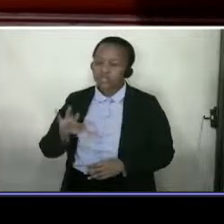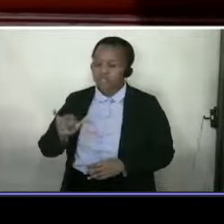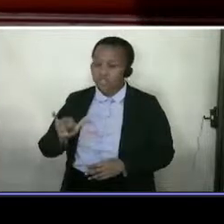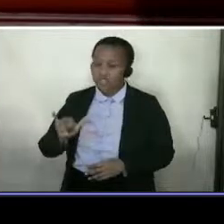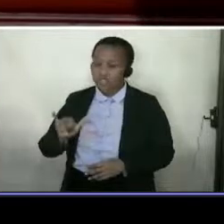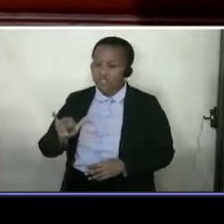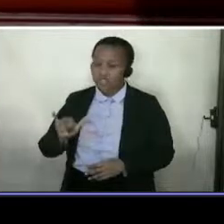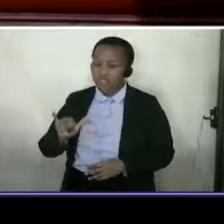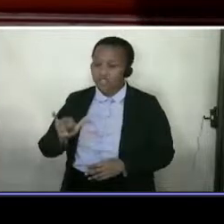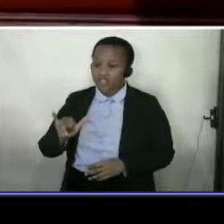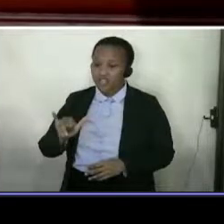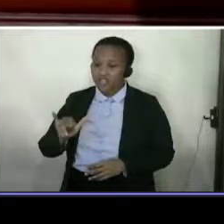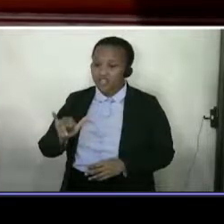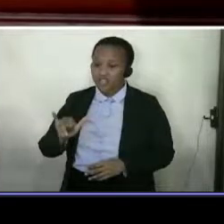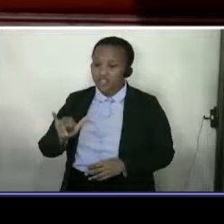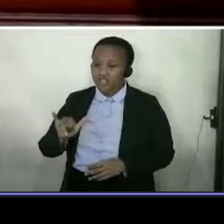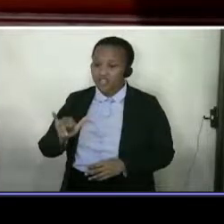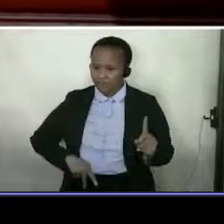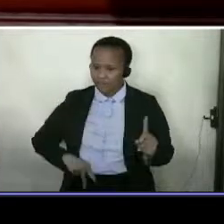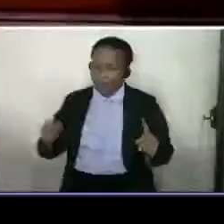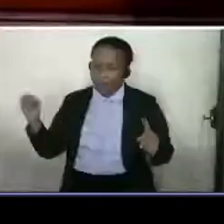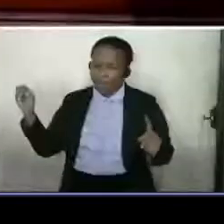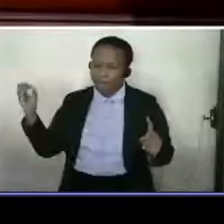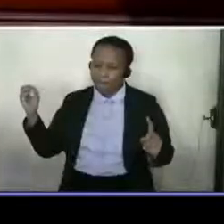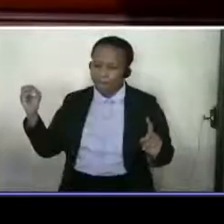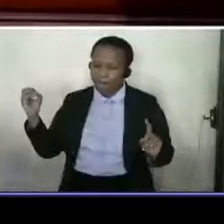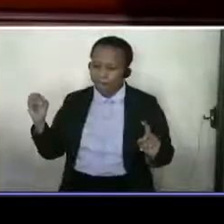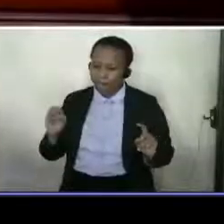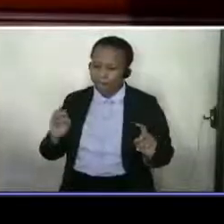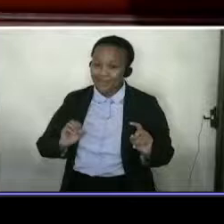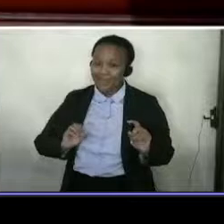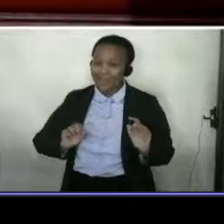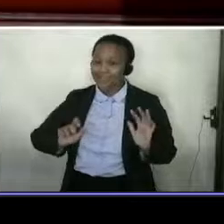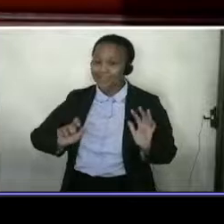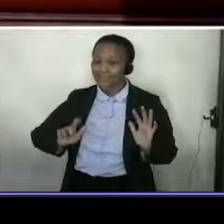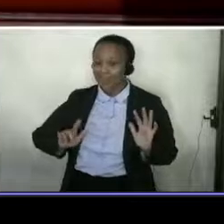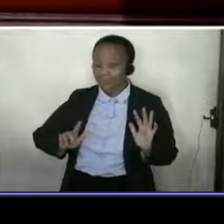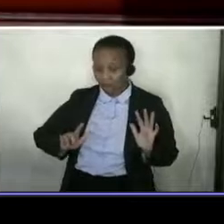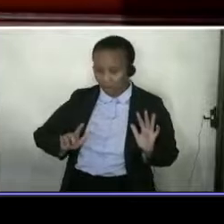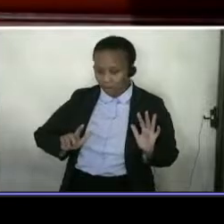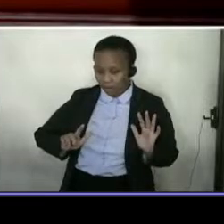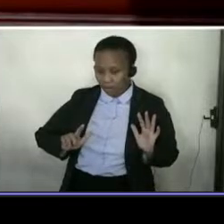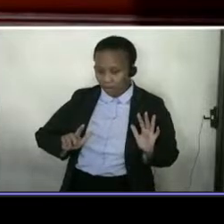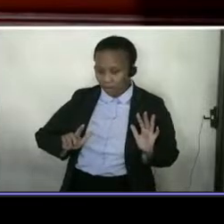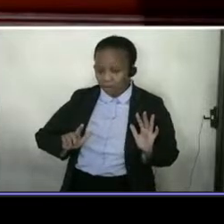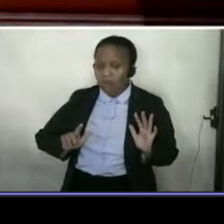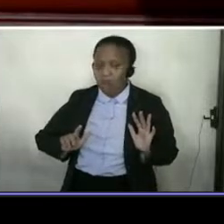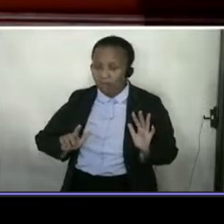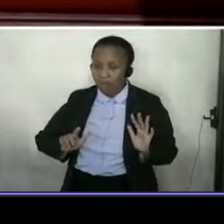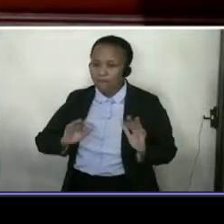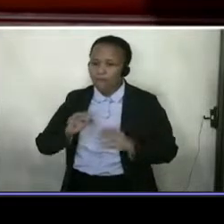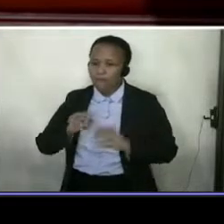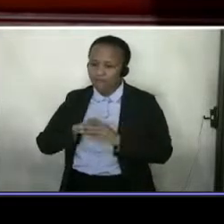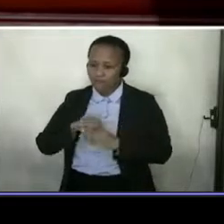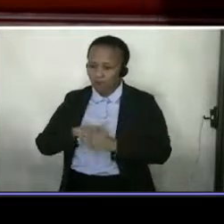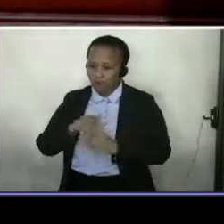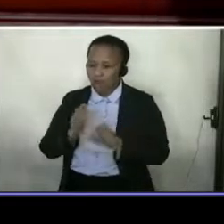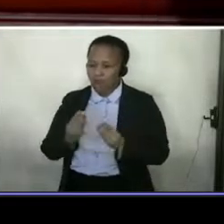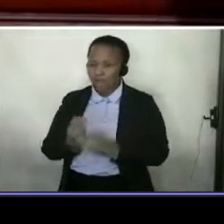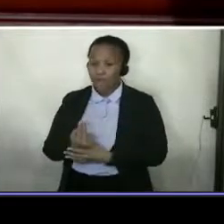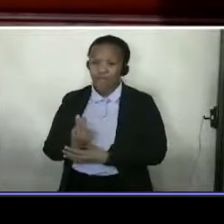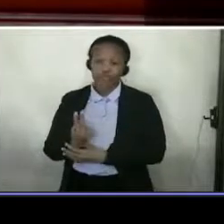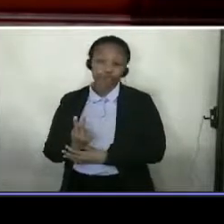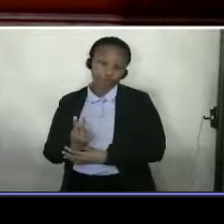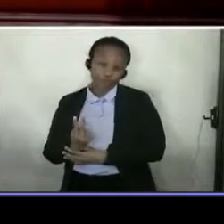7 departments, deliberately didn't mention vote number 2, which is the legislature, which